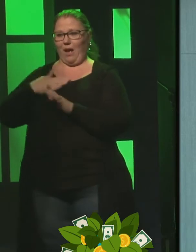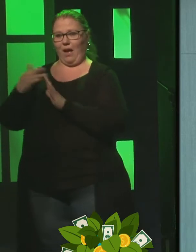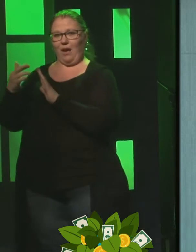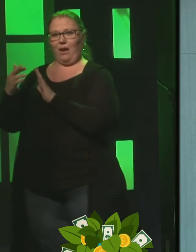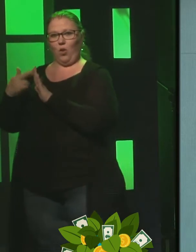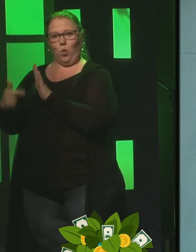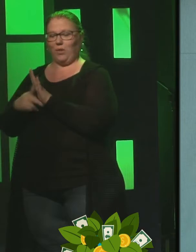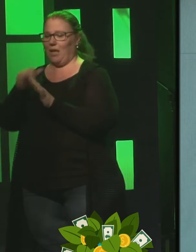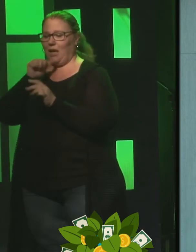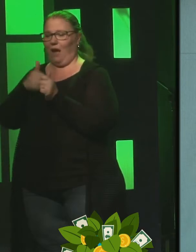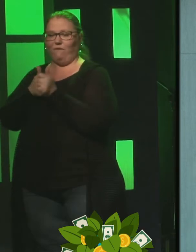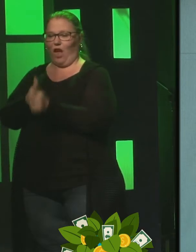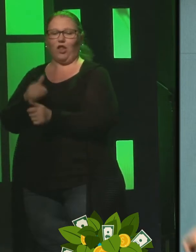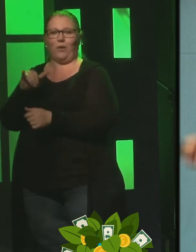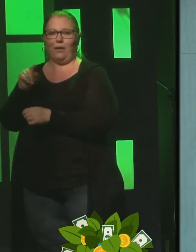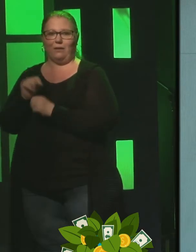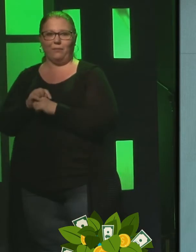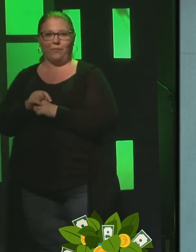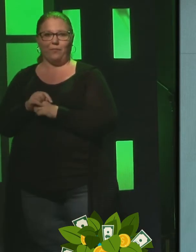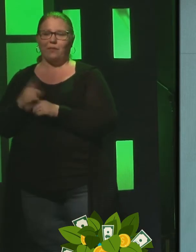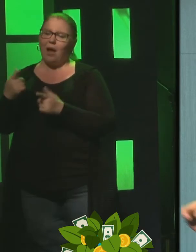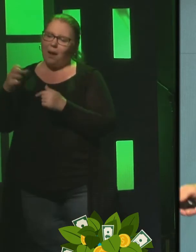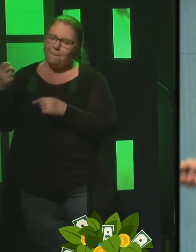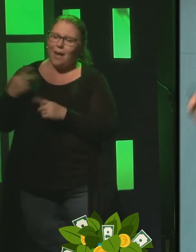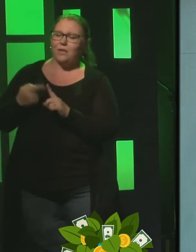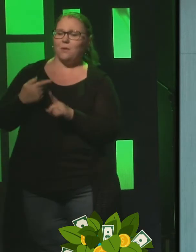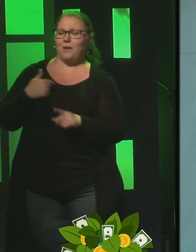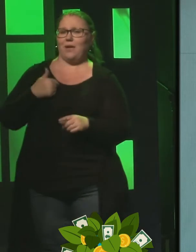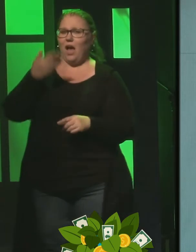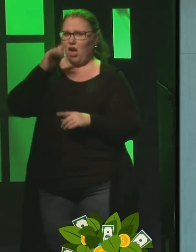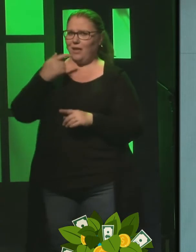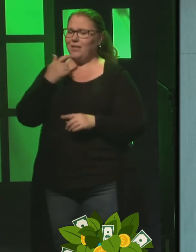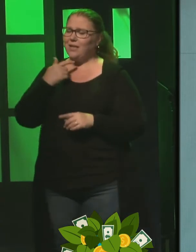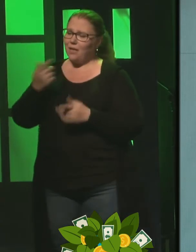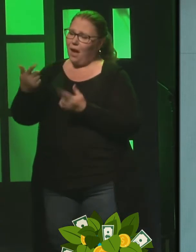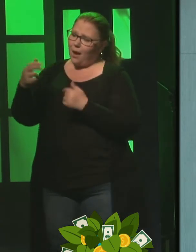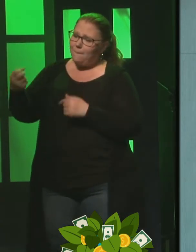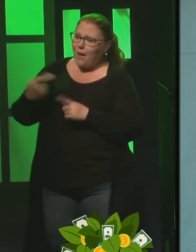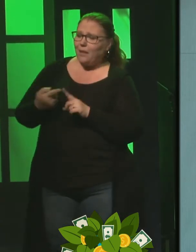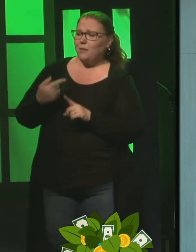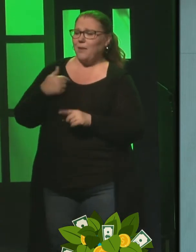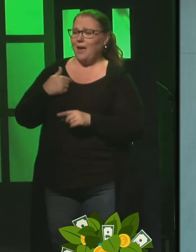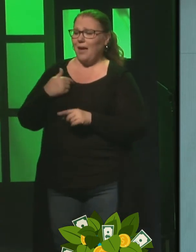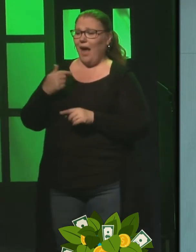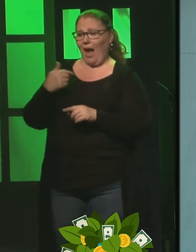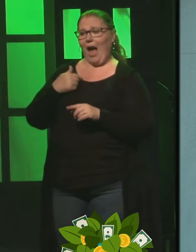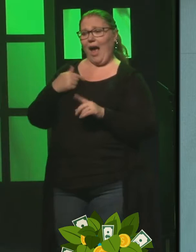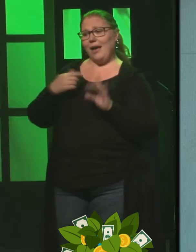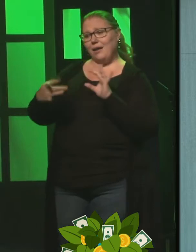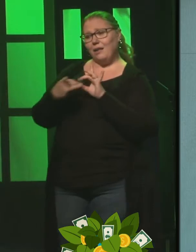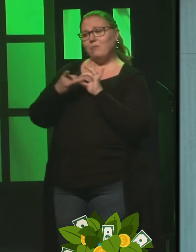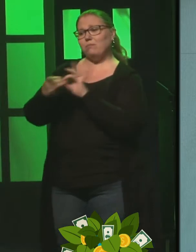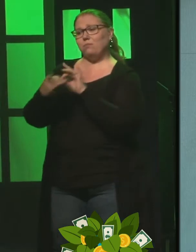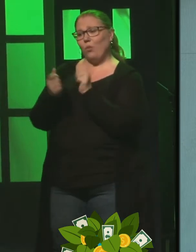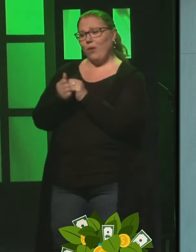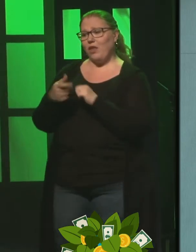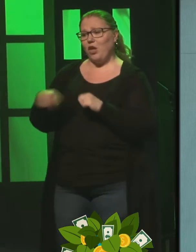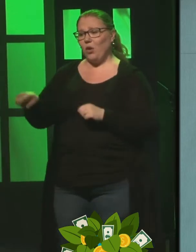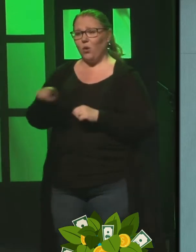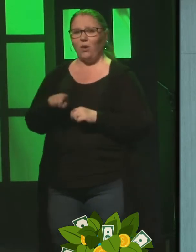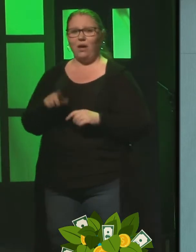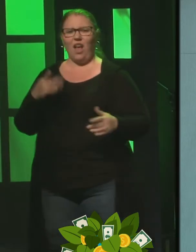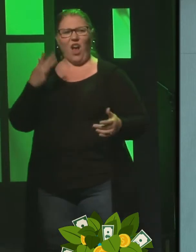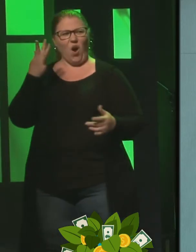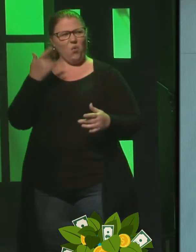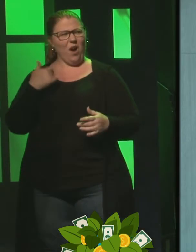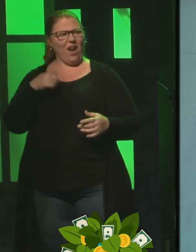not kept them." So he says, return to me. Yahweh says, return to me that I may return to you. But you say, why should